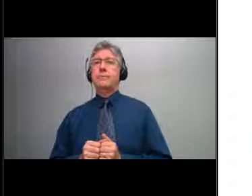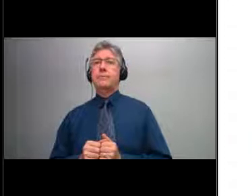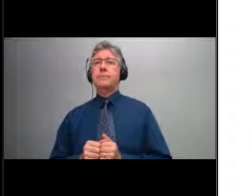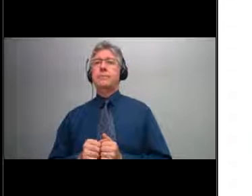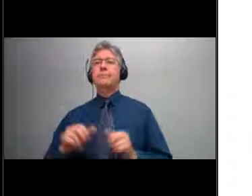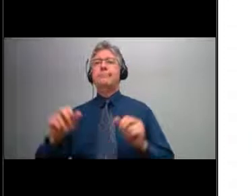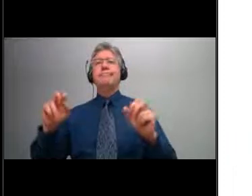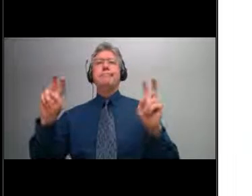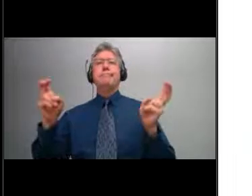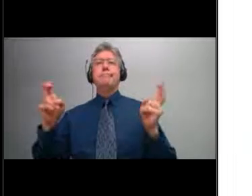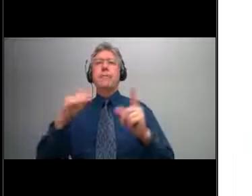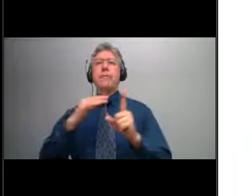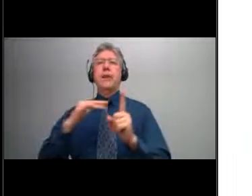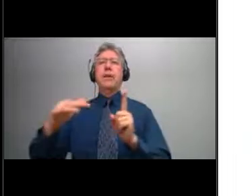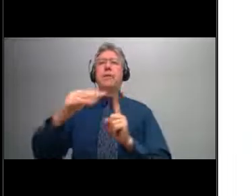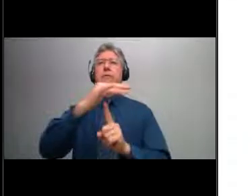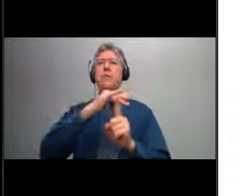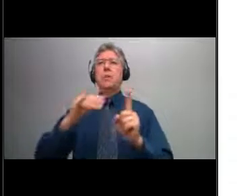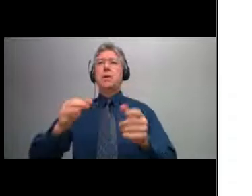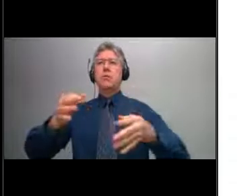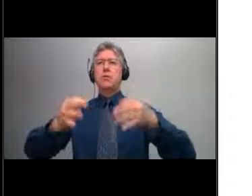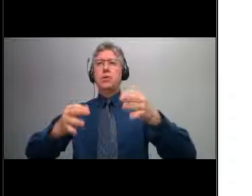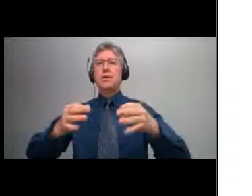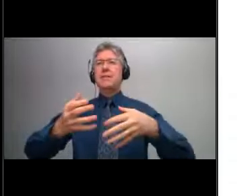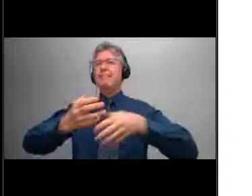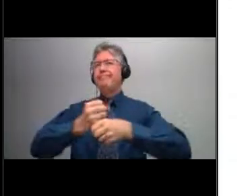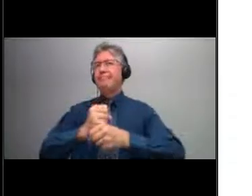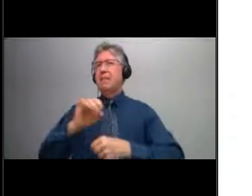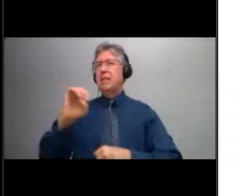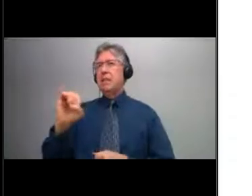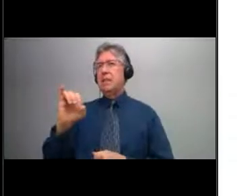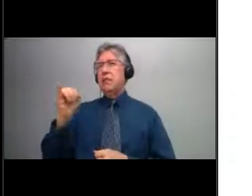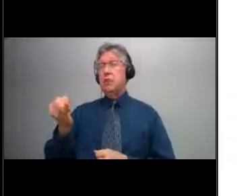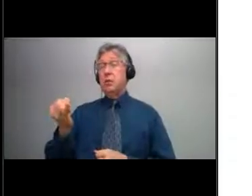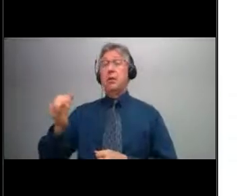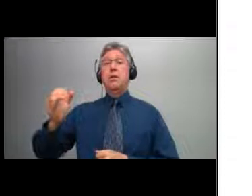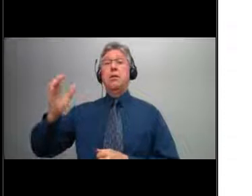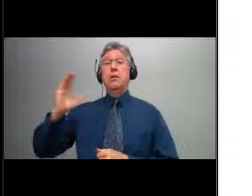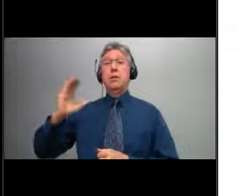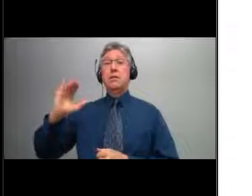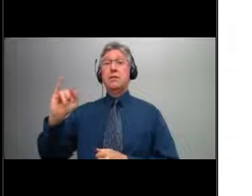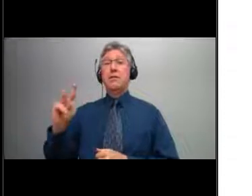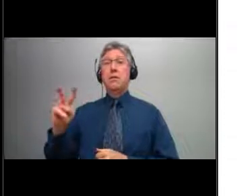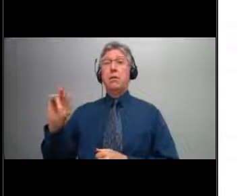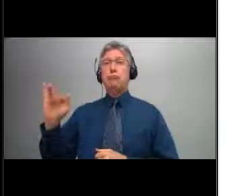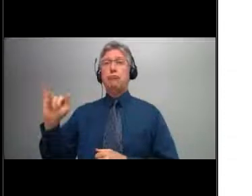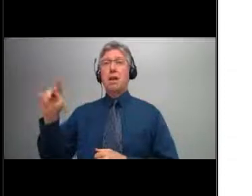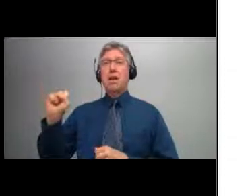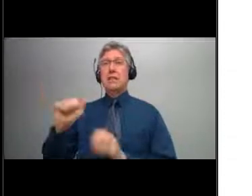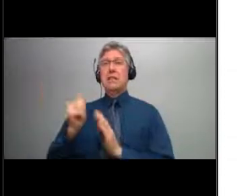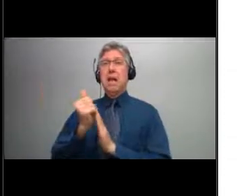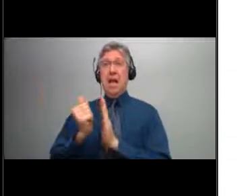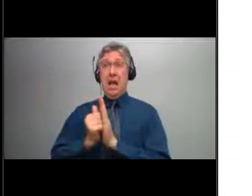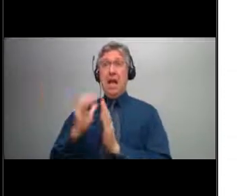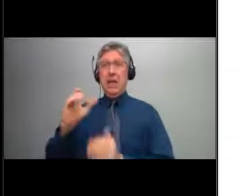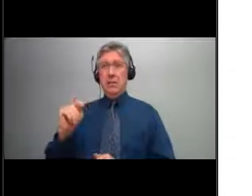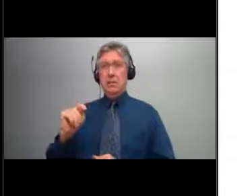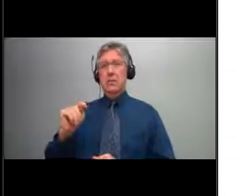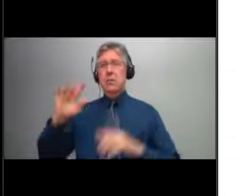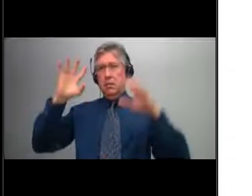Environmental justice, or EJ, is rooted in Title VI of the Civil Rights Act. On February 11, 1994, Executive